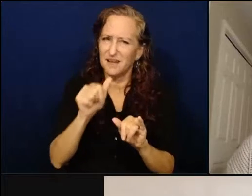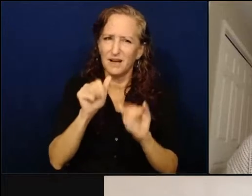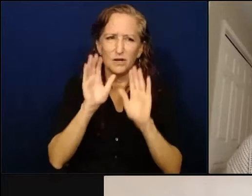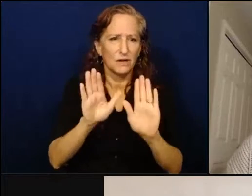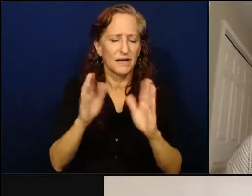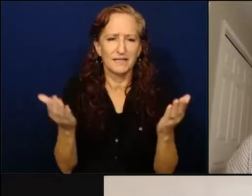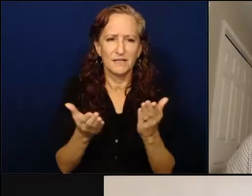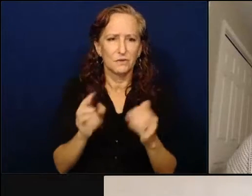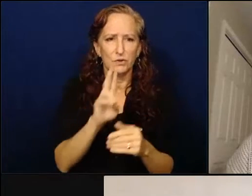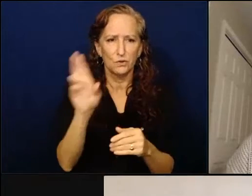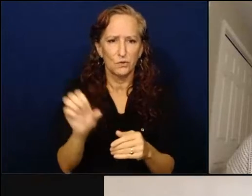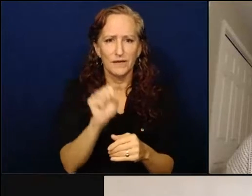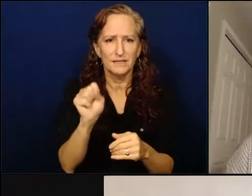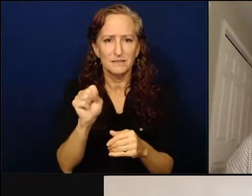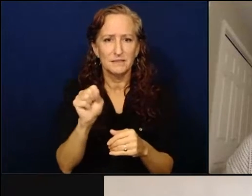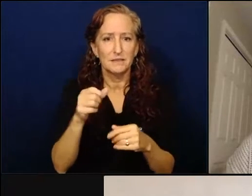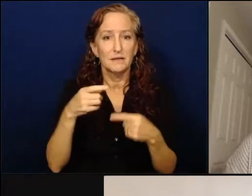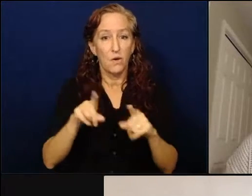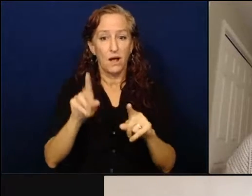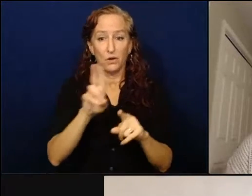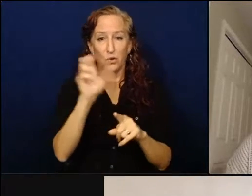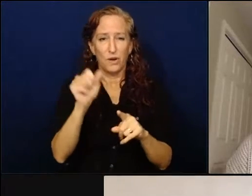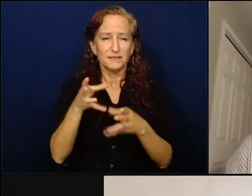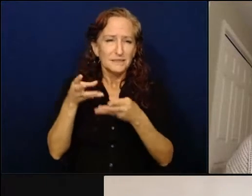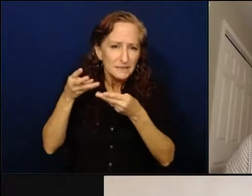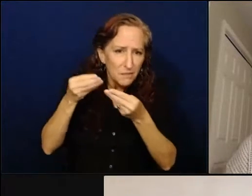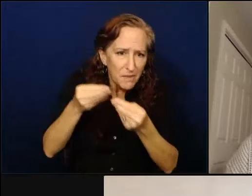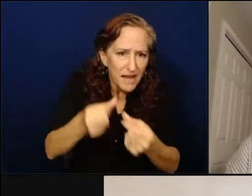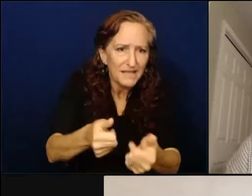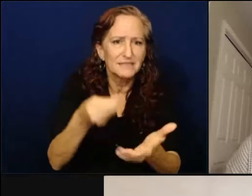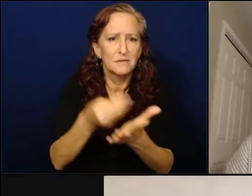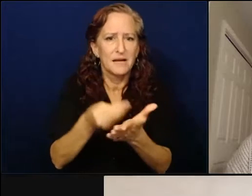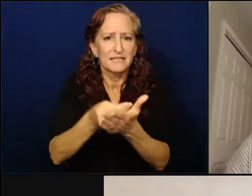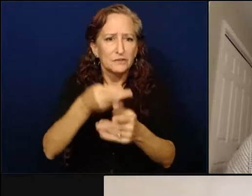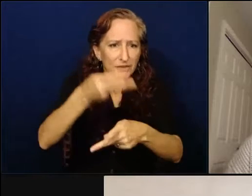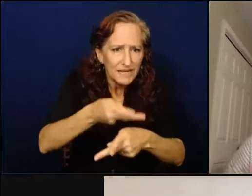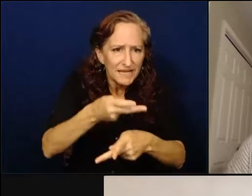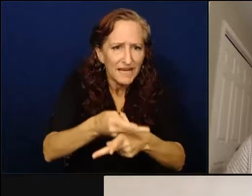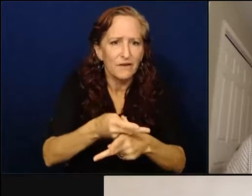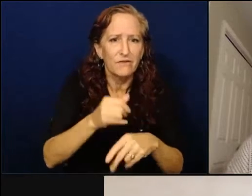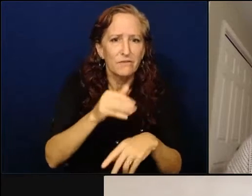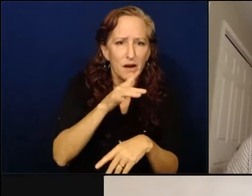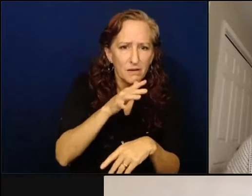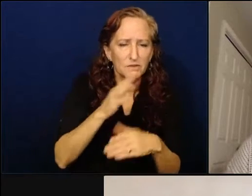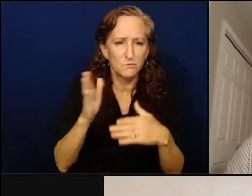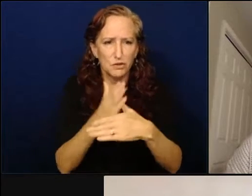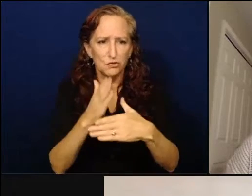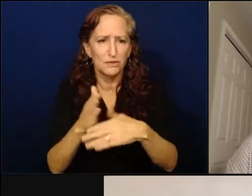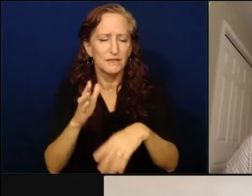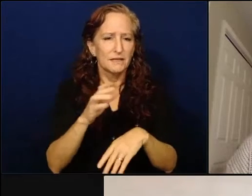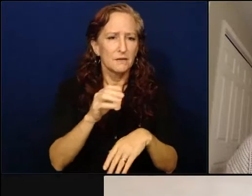States spends more than any other developed nation to take care of moms and babies every year. Between public and private insurance